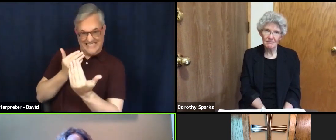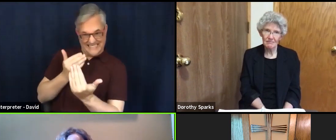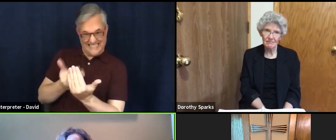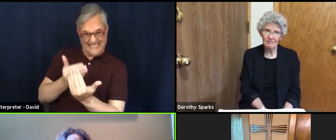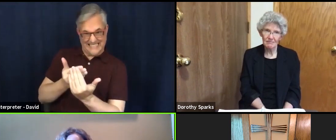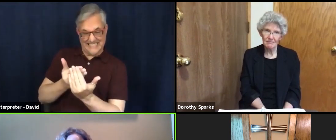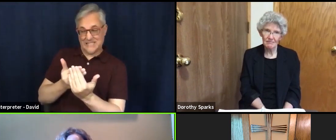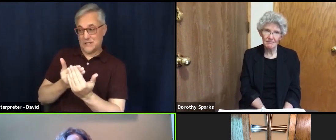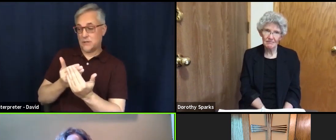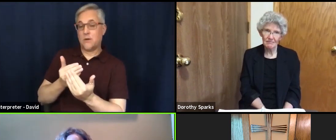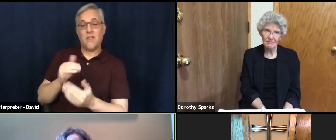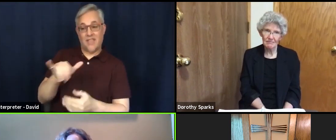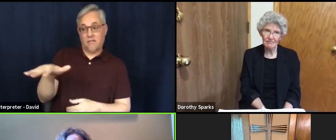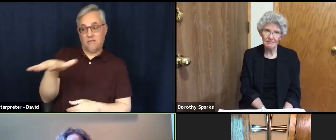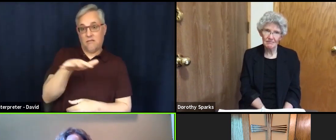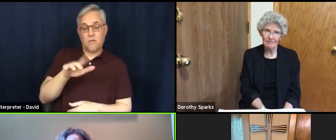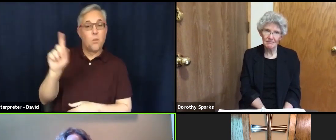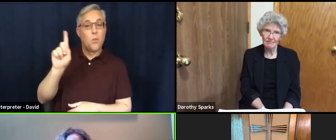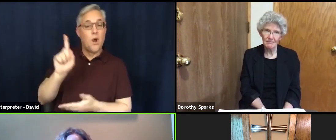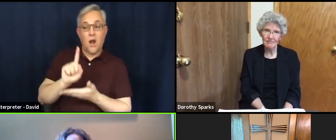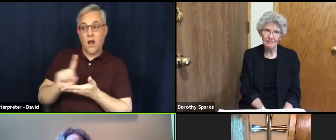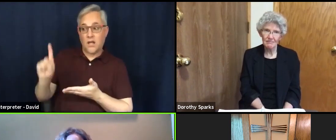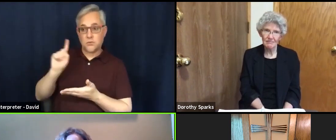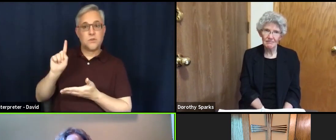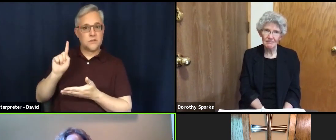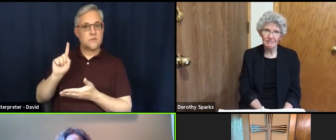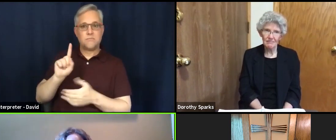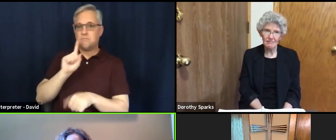happening last week.